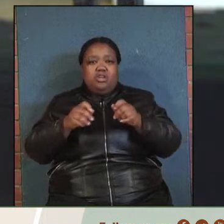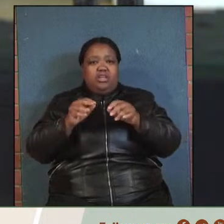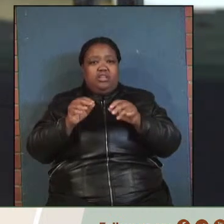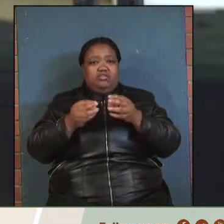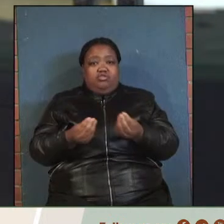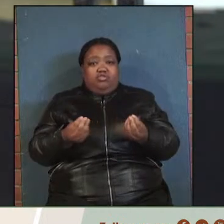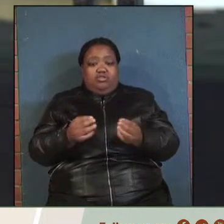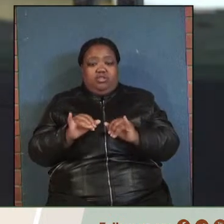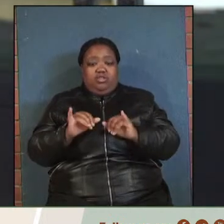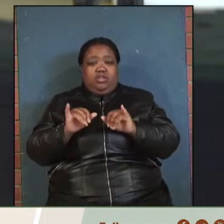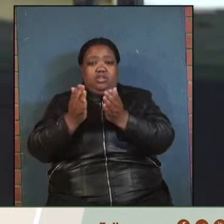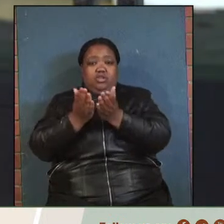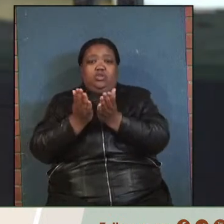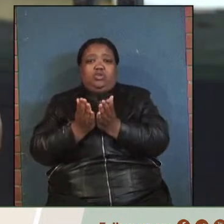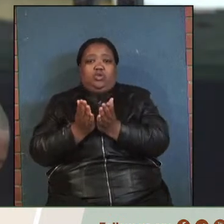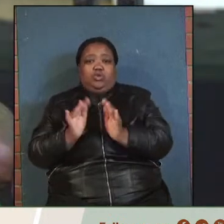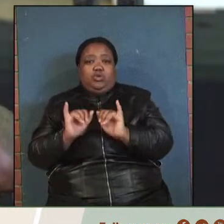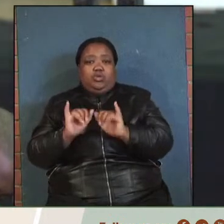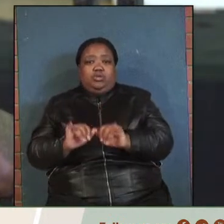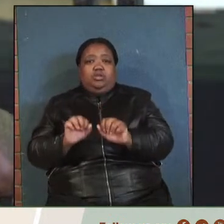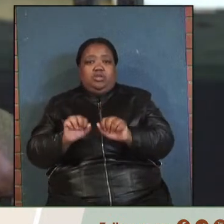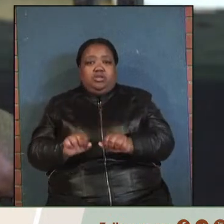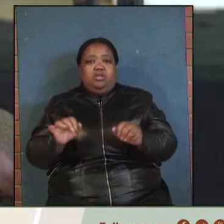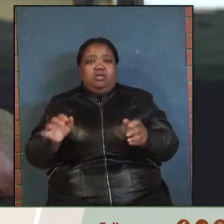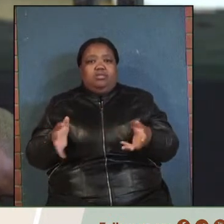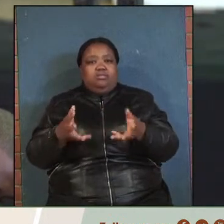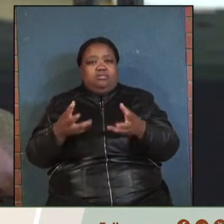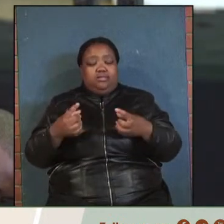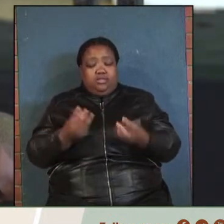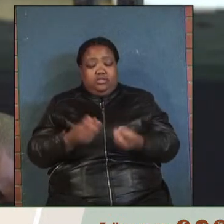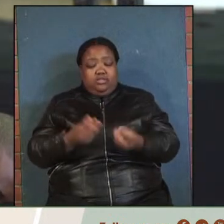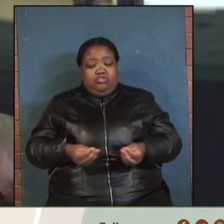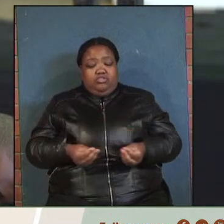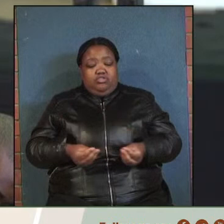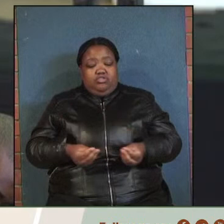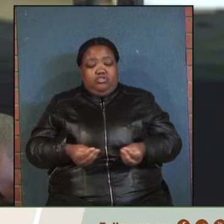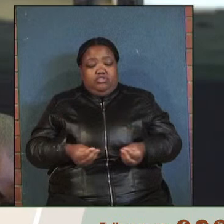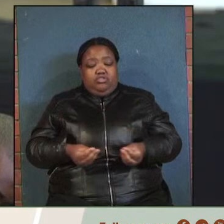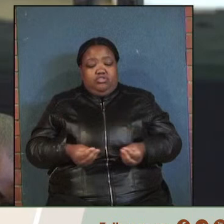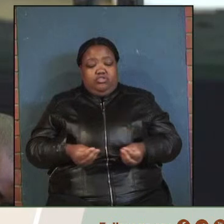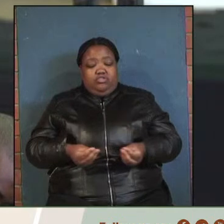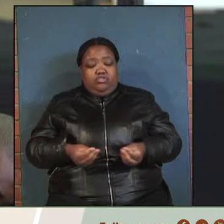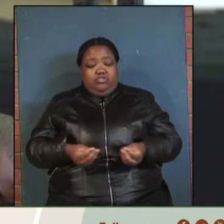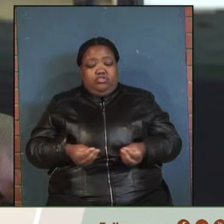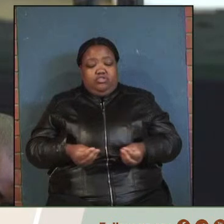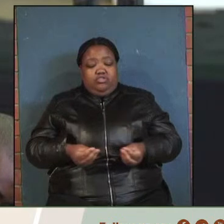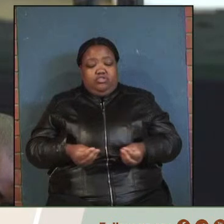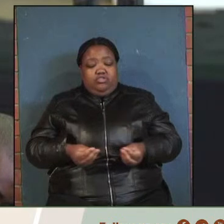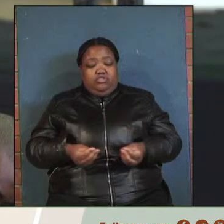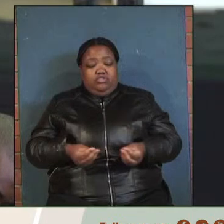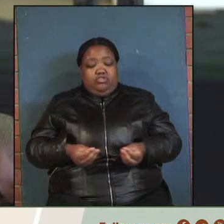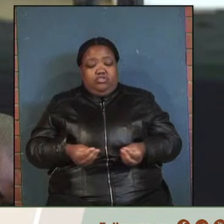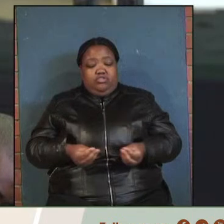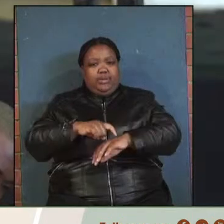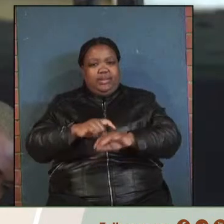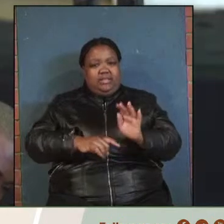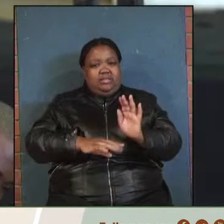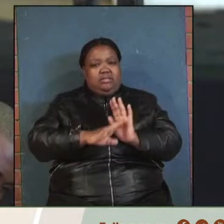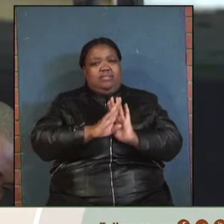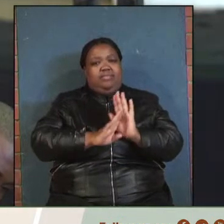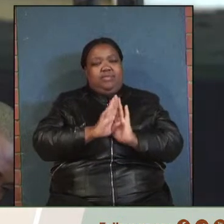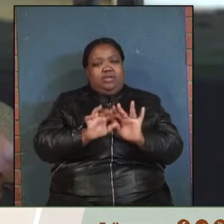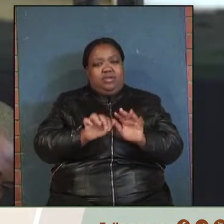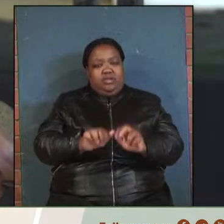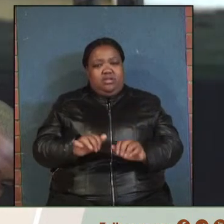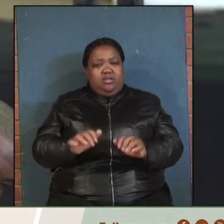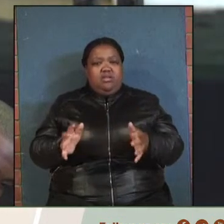key educational investment areas for vulnerable children. Long-term development, social benefits beyond education,